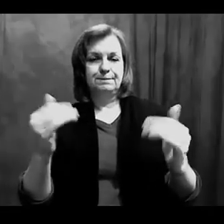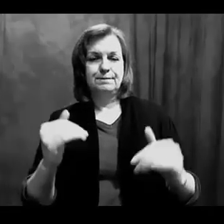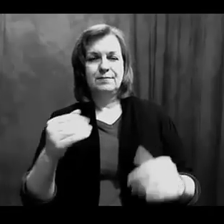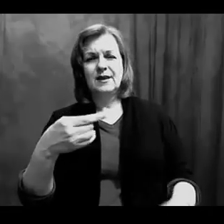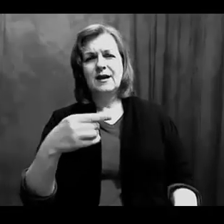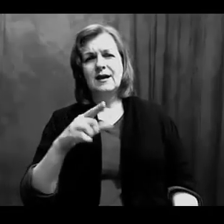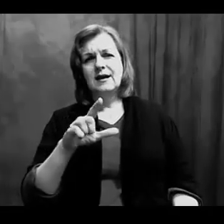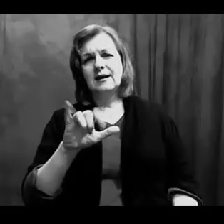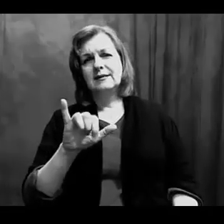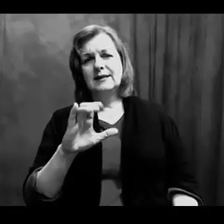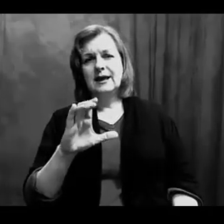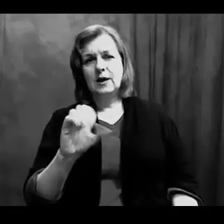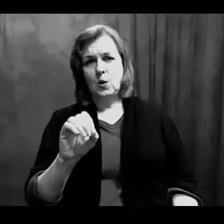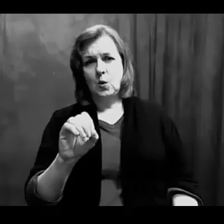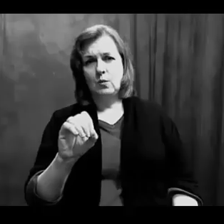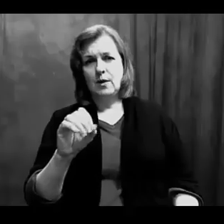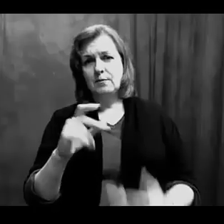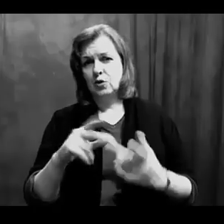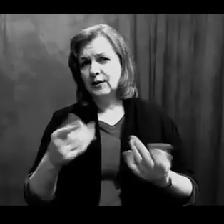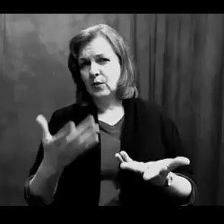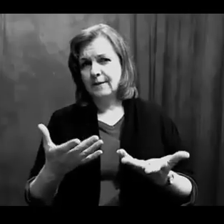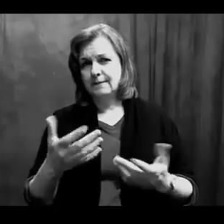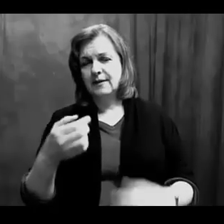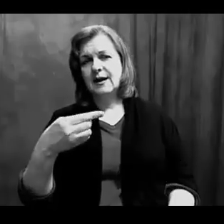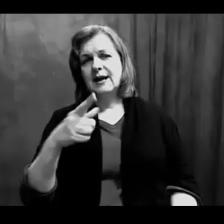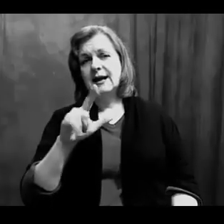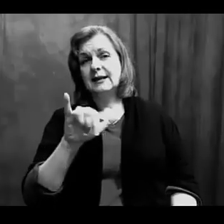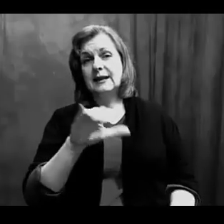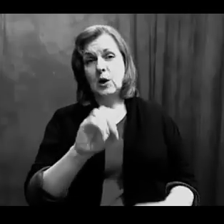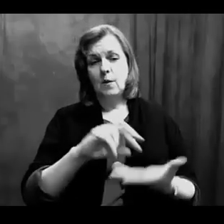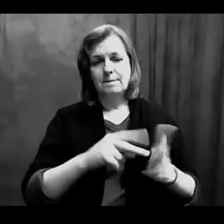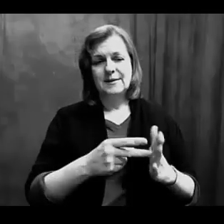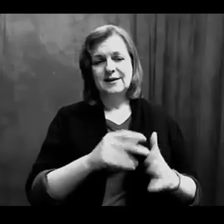it's a fatty protein. What about a glycoprotein?